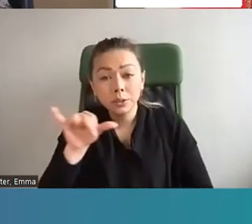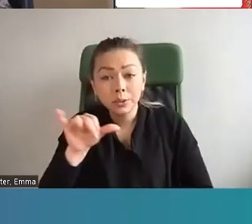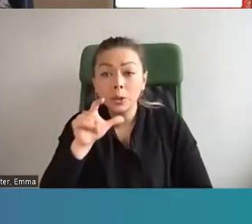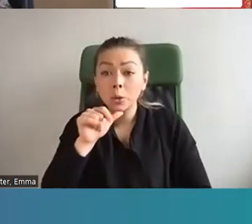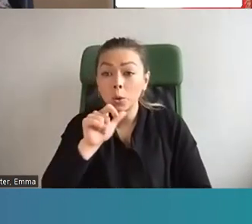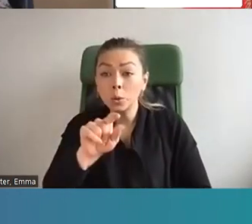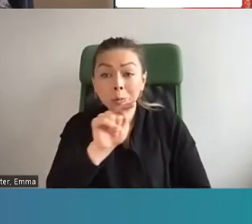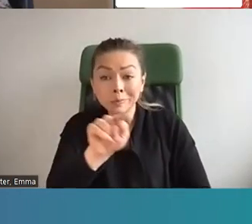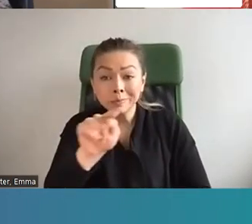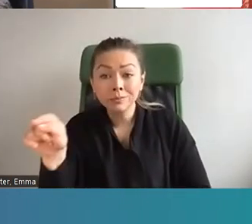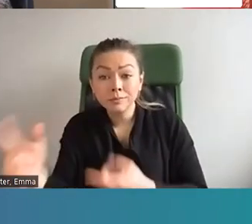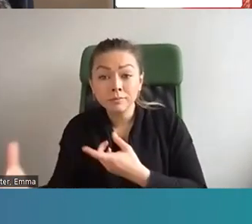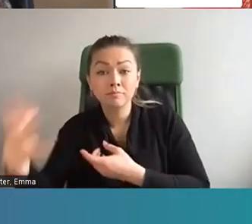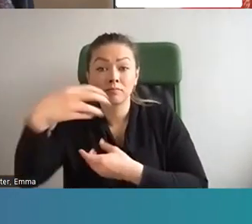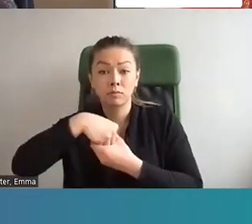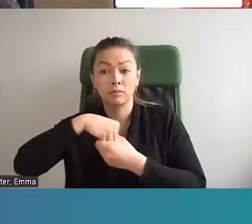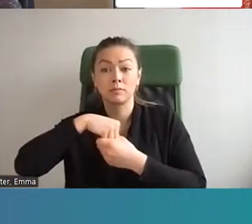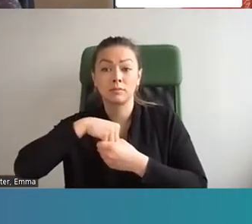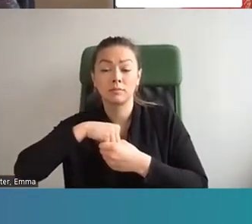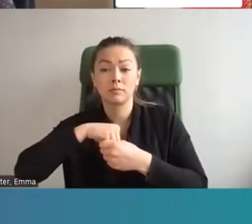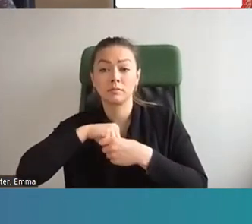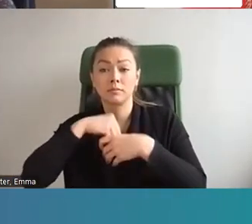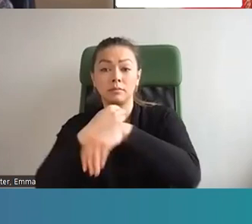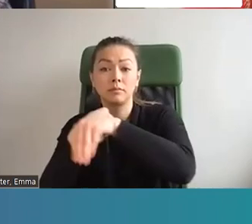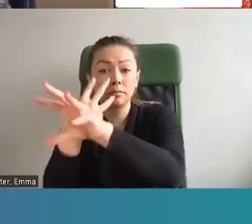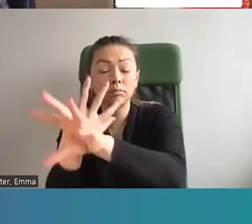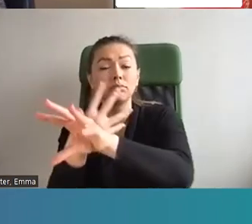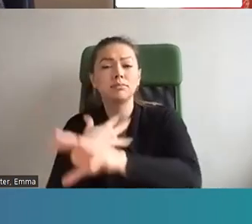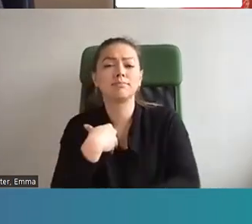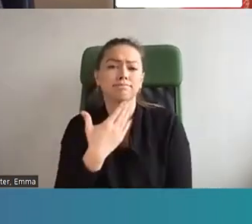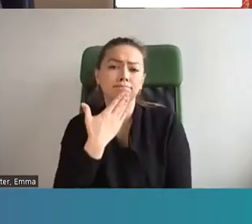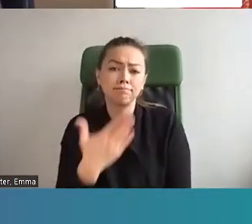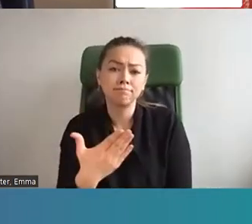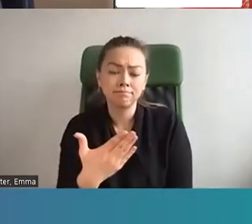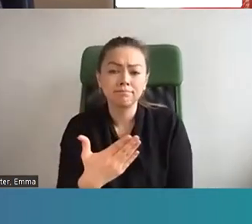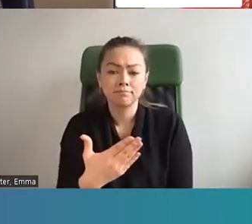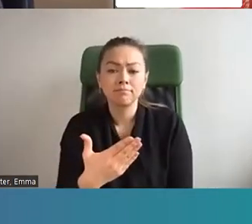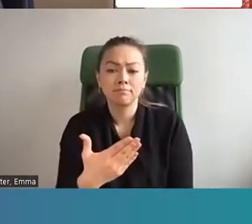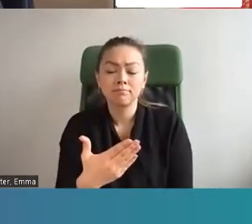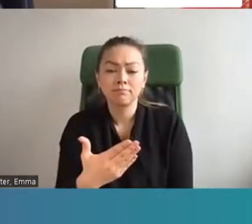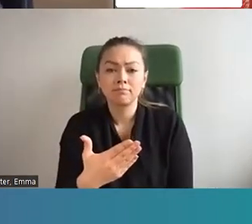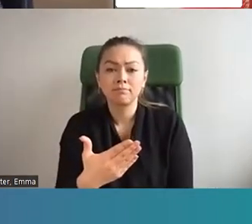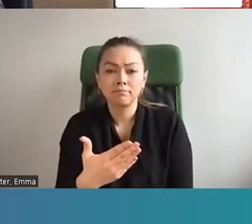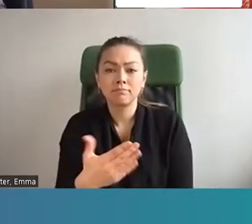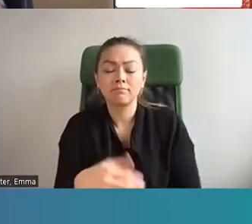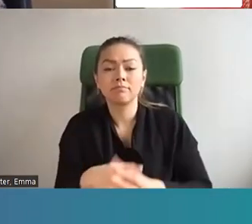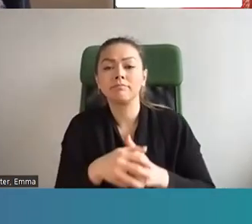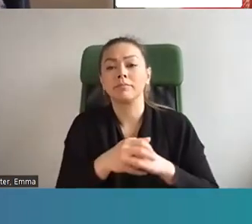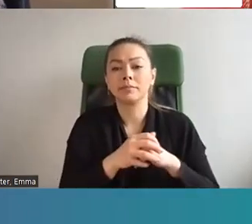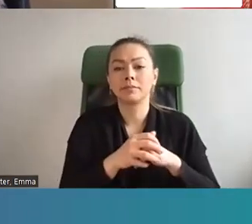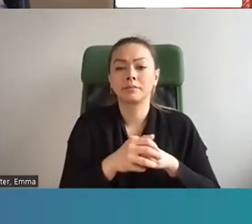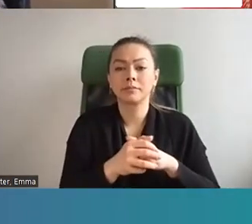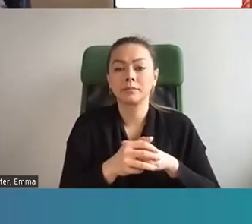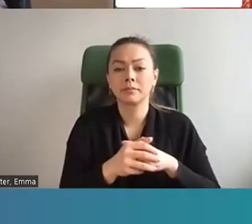you know, in this participant practice here, and that you too have come